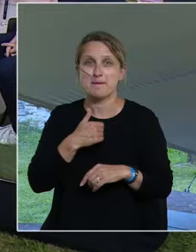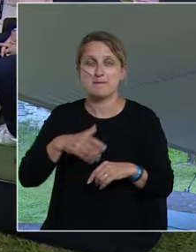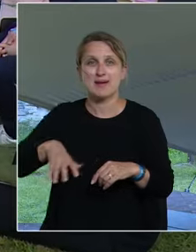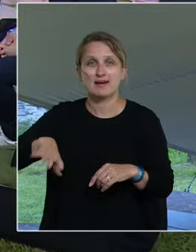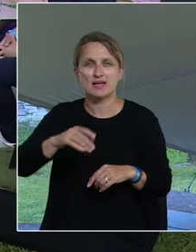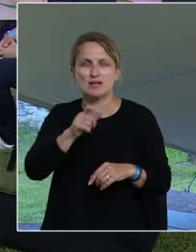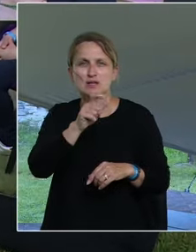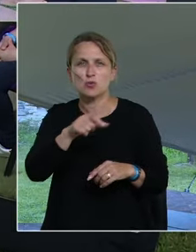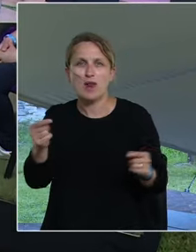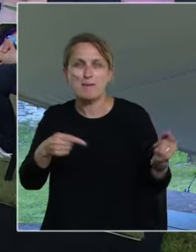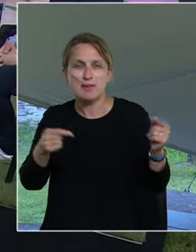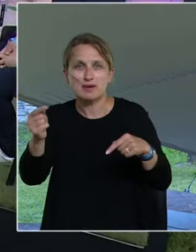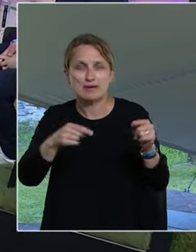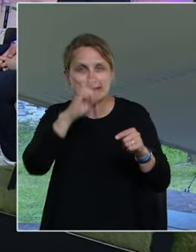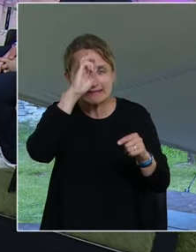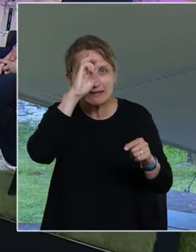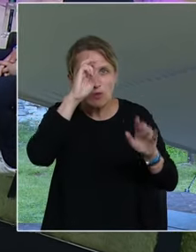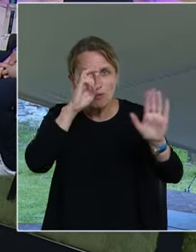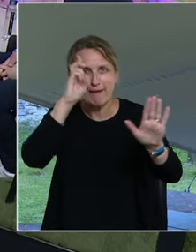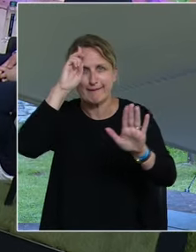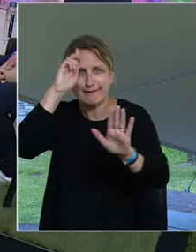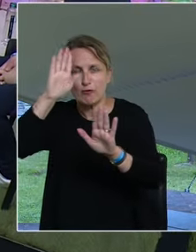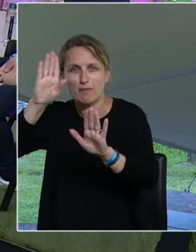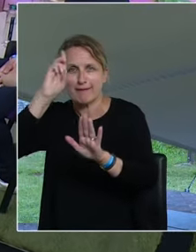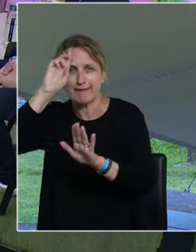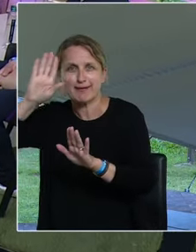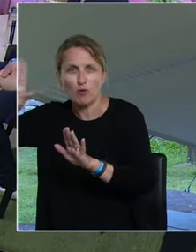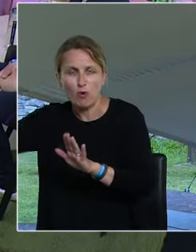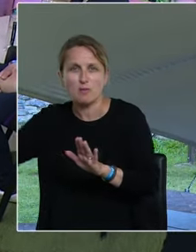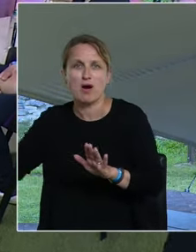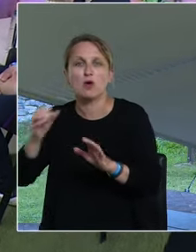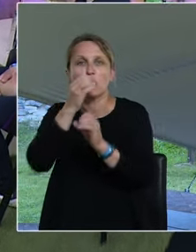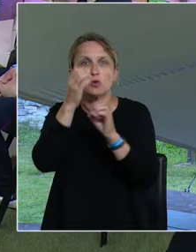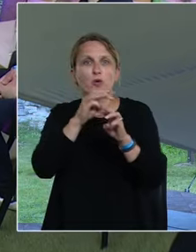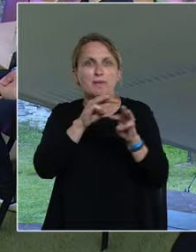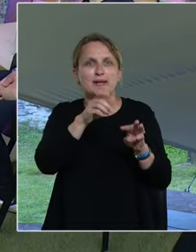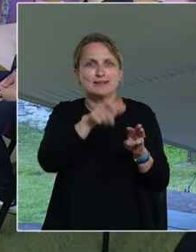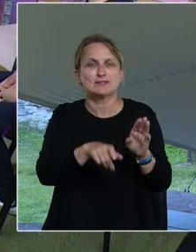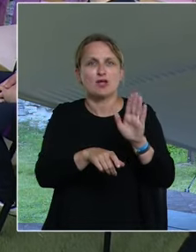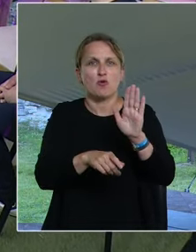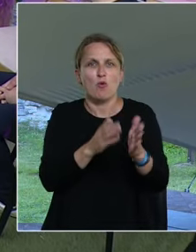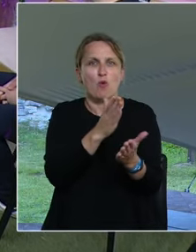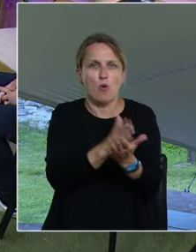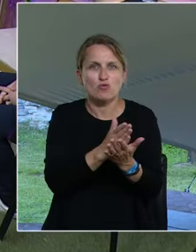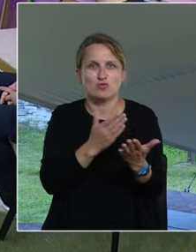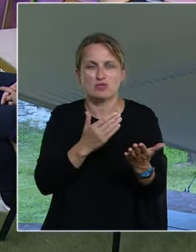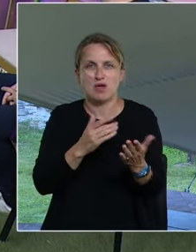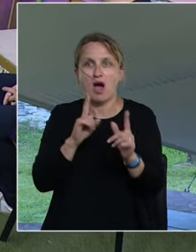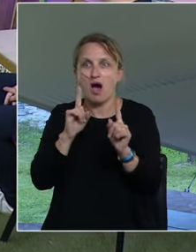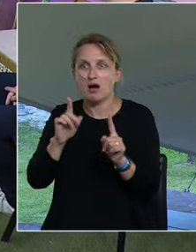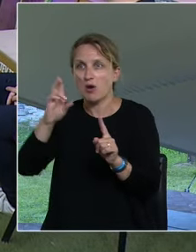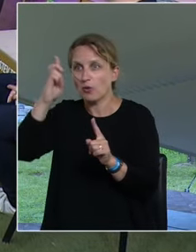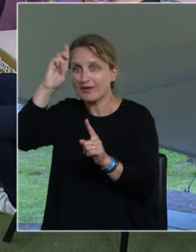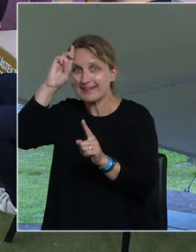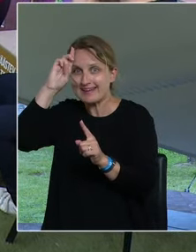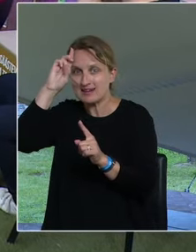are ministries of culture. Okay, the United States of America does not have a ministry of culture, but yet these produces amazing culture in a way. So I think in a